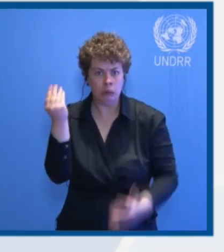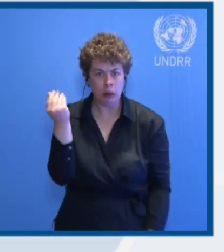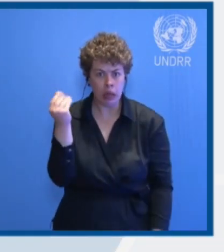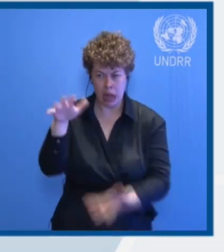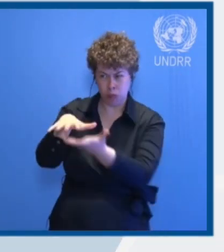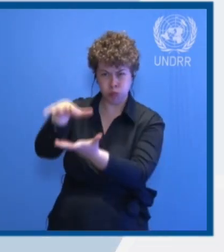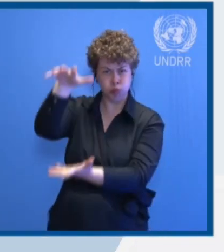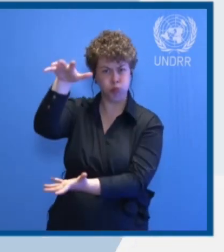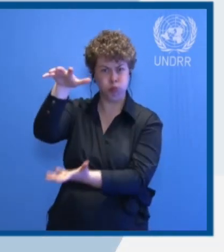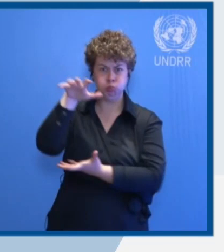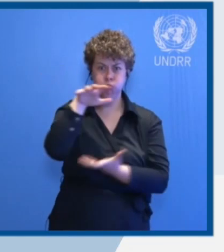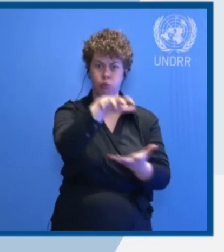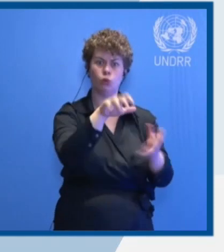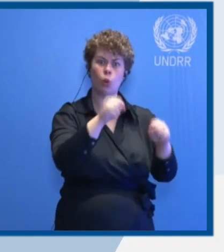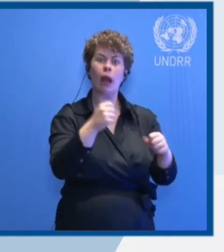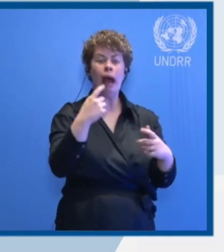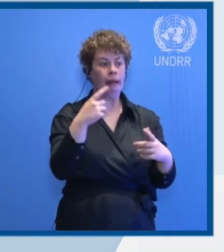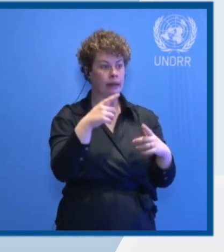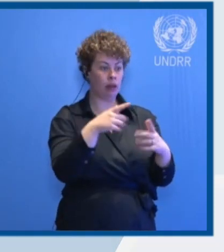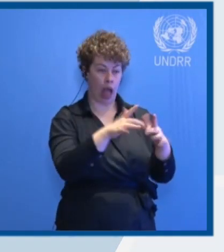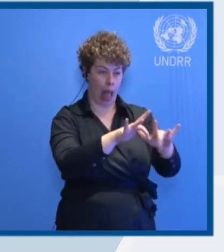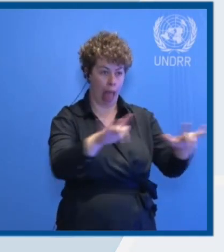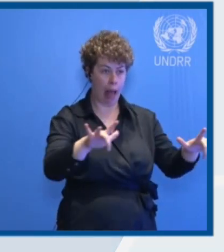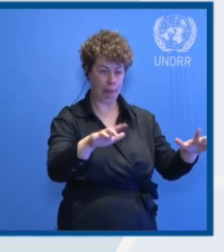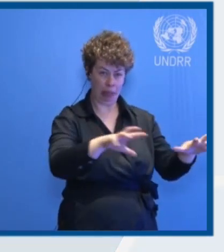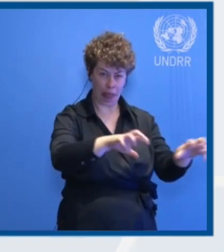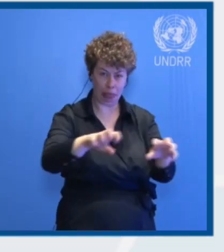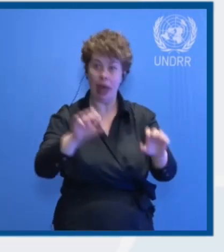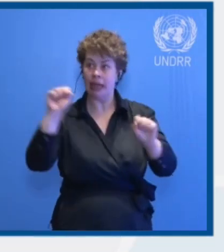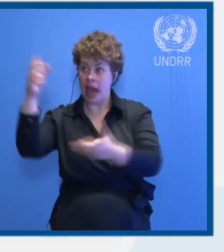degraded land and degraded ecosystem, mangrove ecosystems. Thank you.